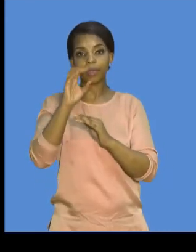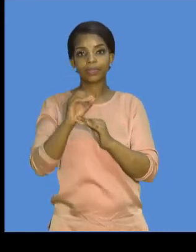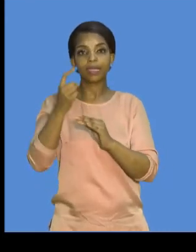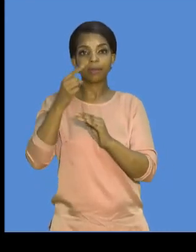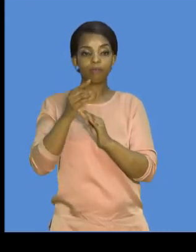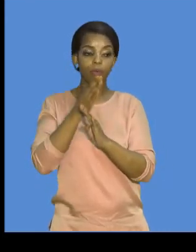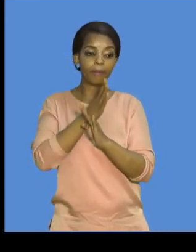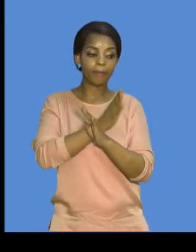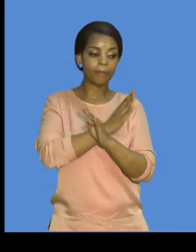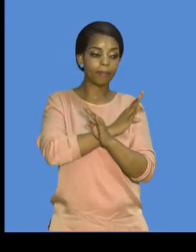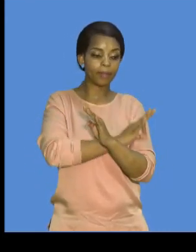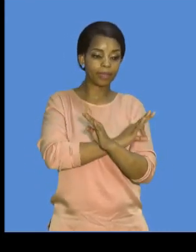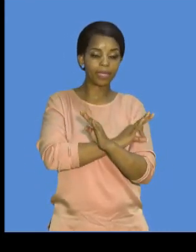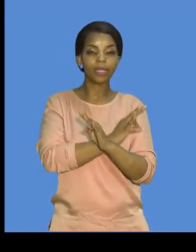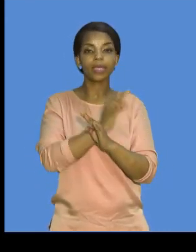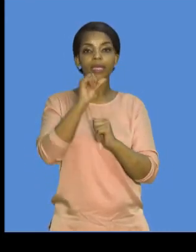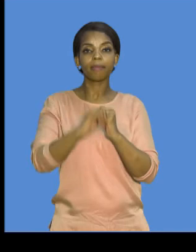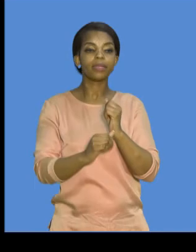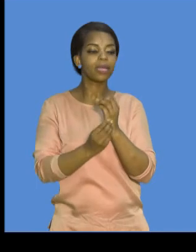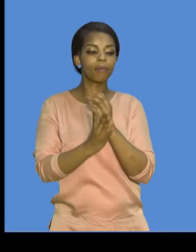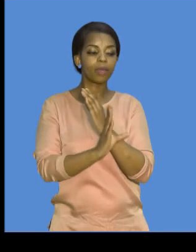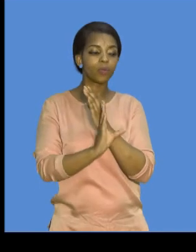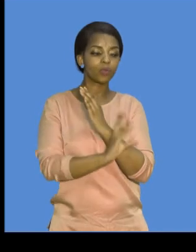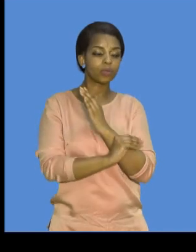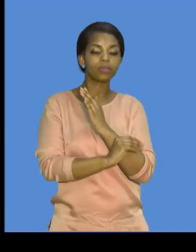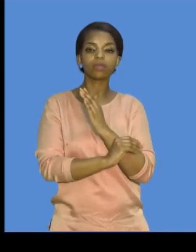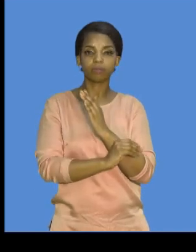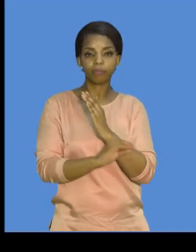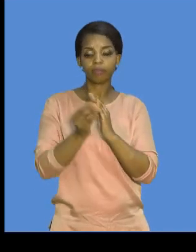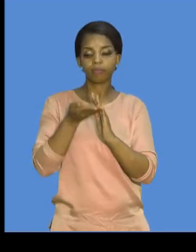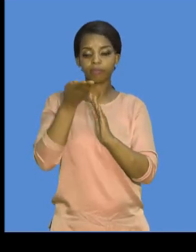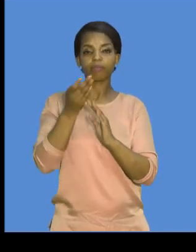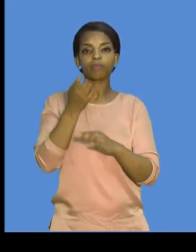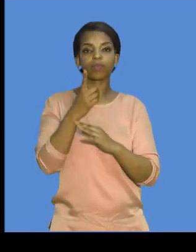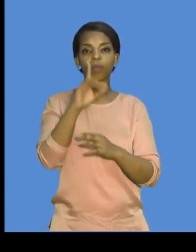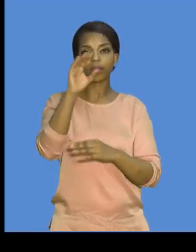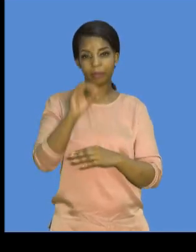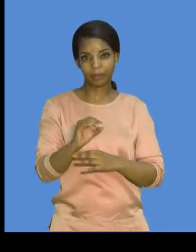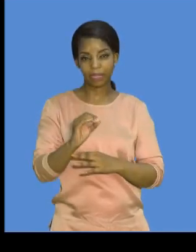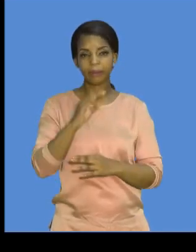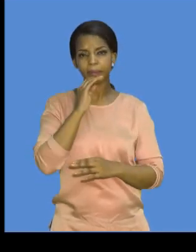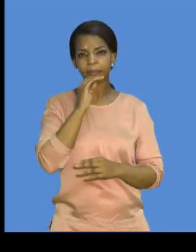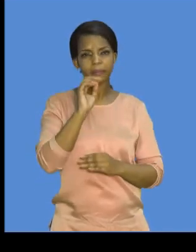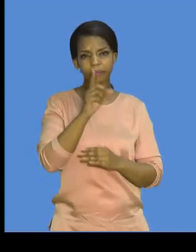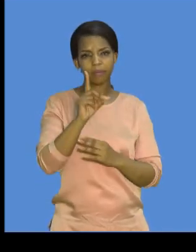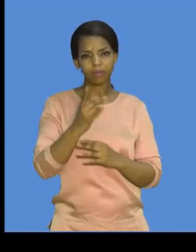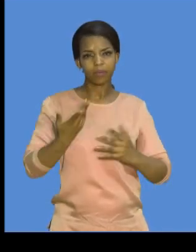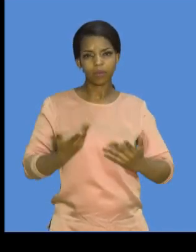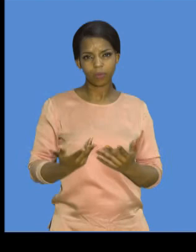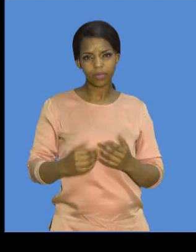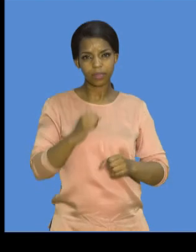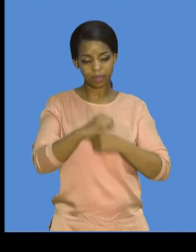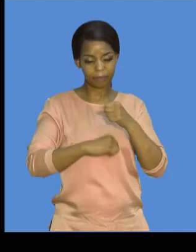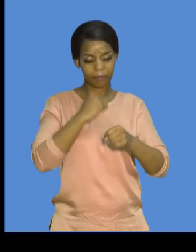amount, 1% of the past 4 months accumulated amount. So what does that mean? It means at the end of